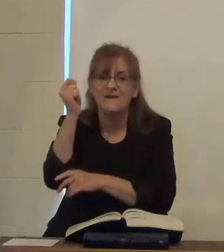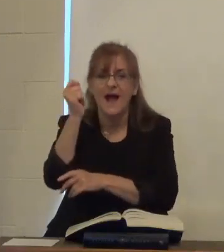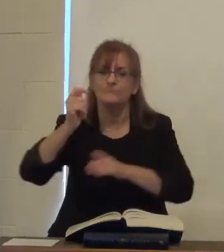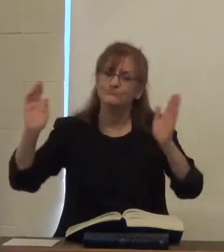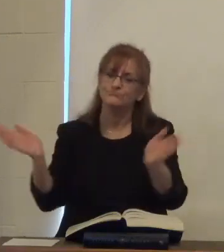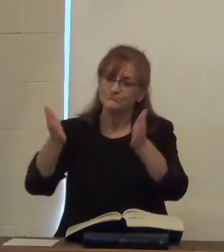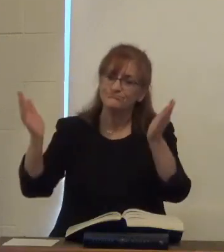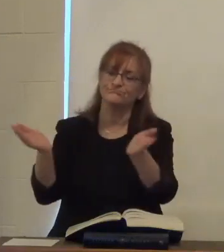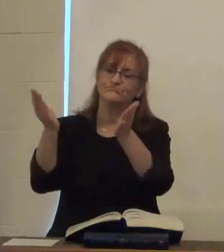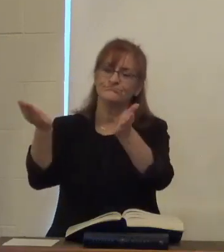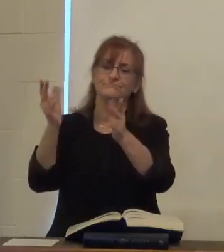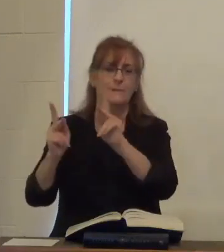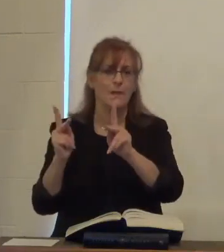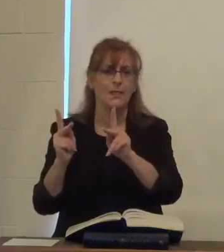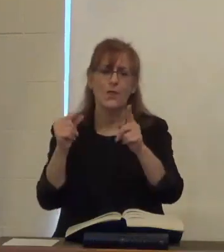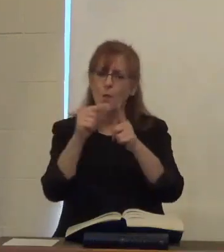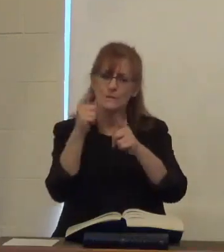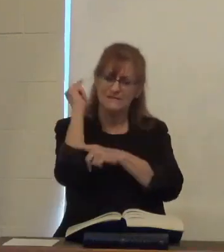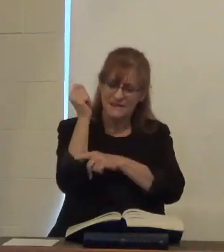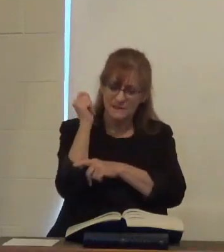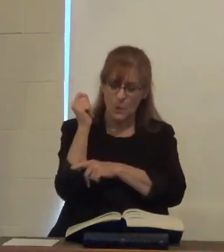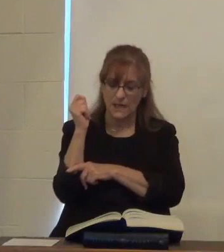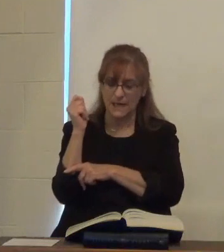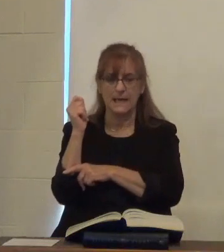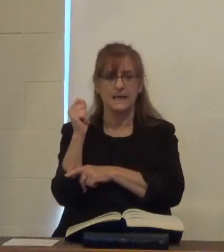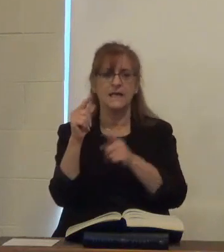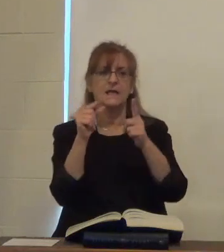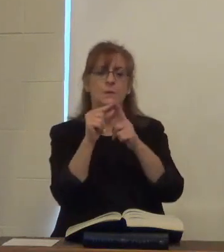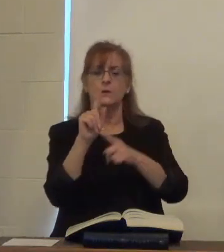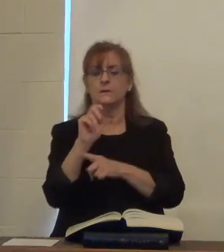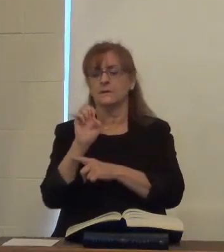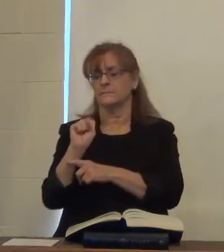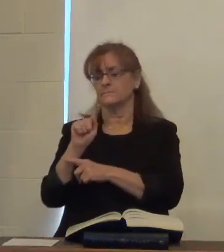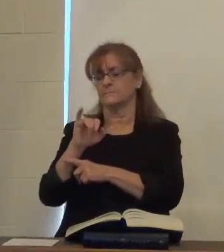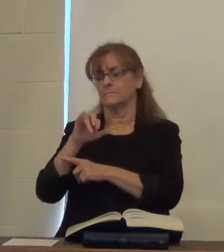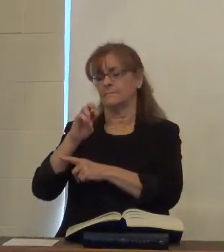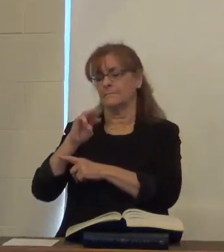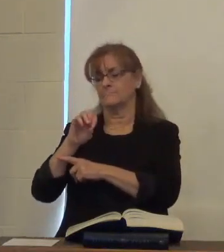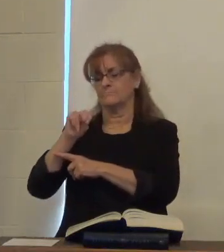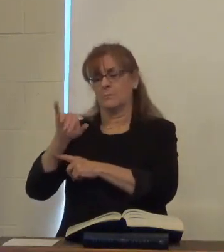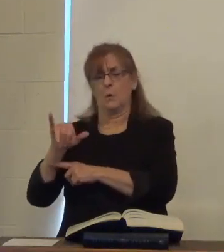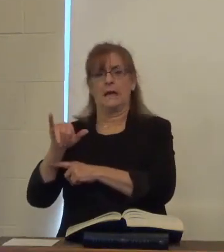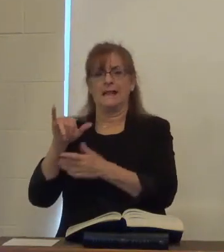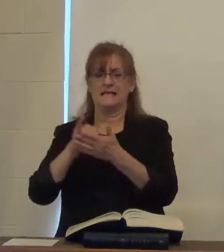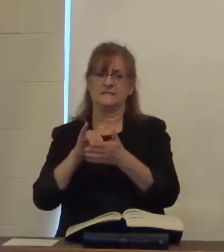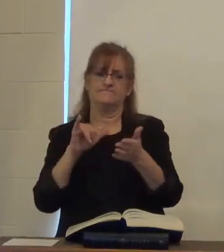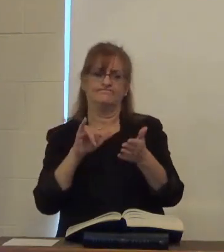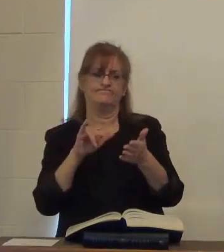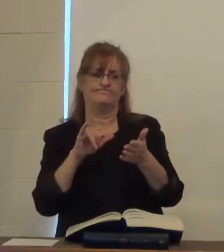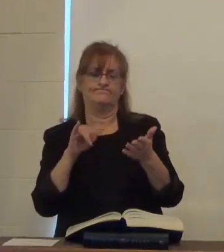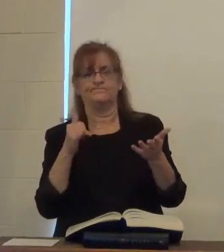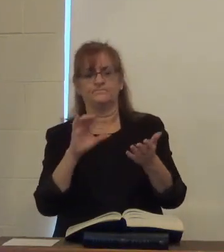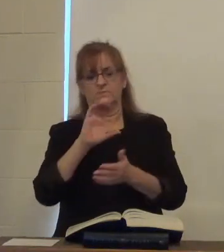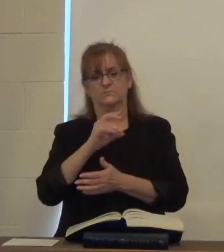exhort. There were words of testimony. The word testimony here is a charge. Paul uses it three times in the pastoral